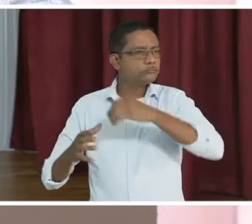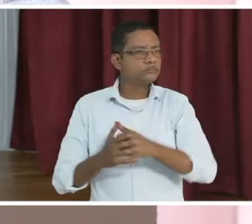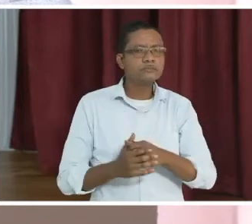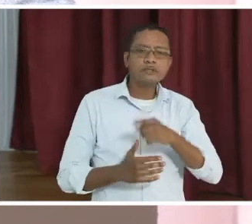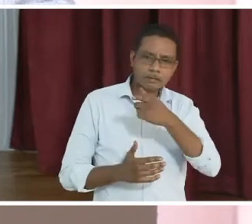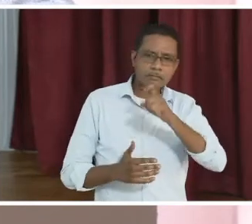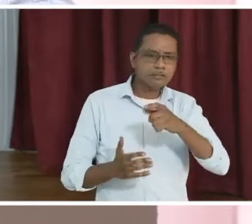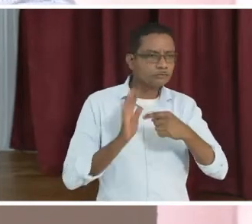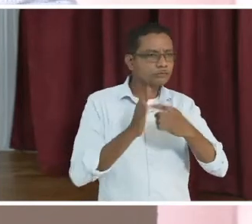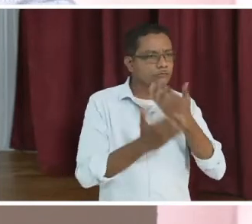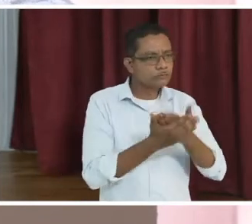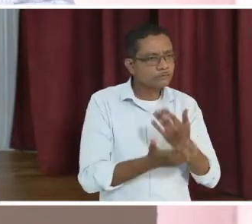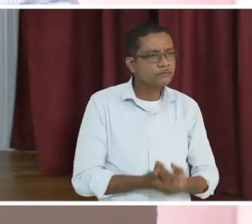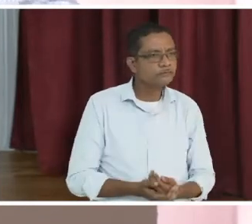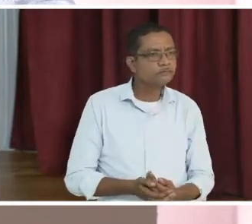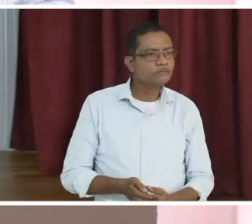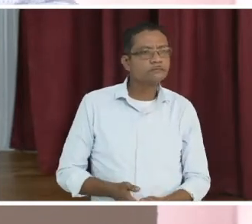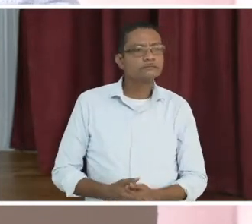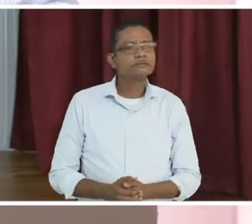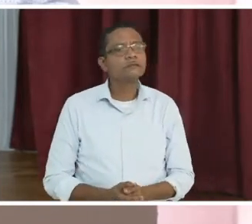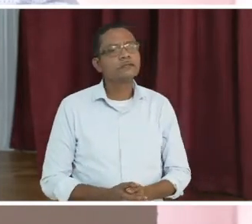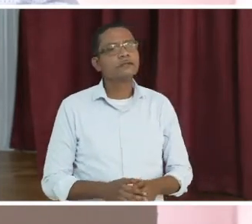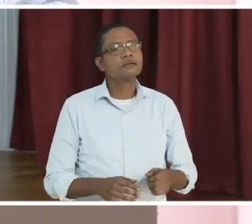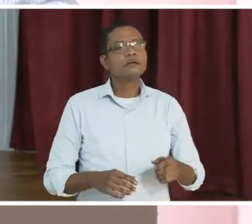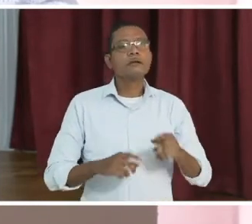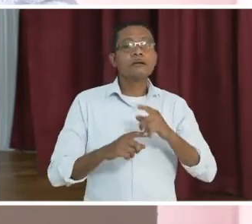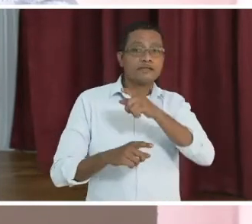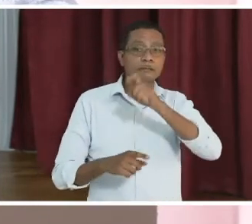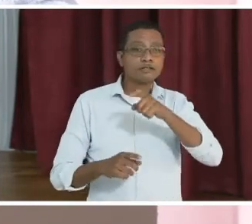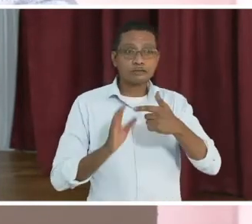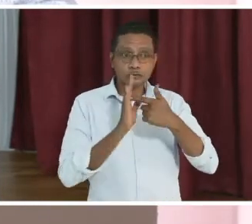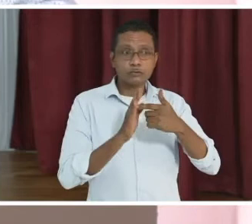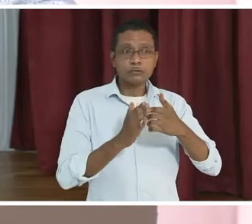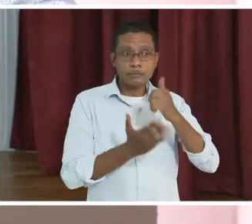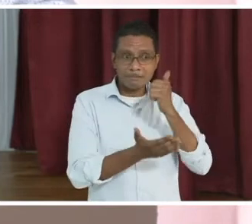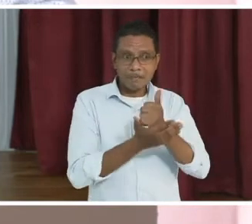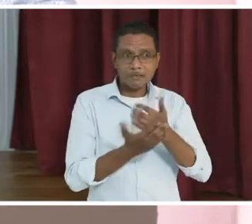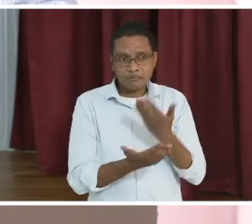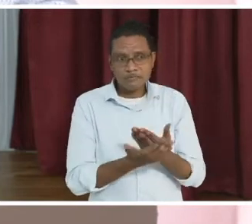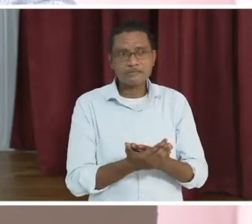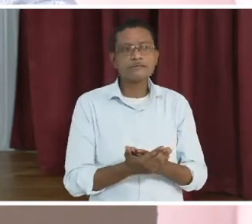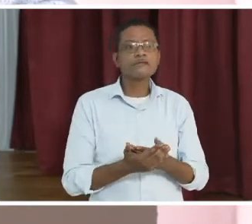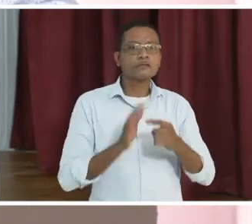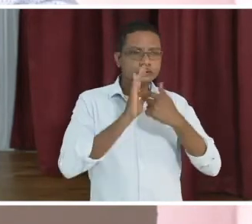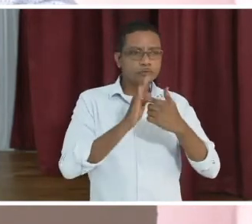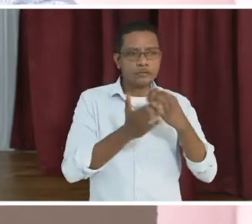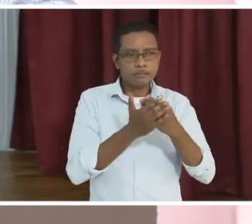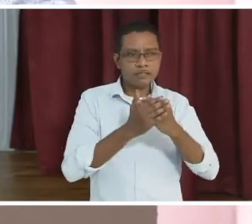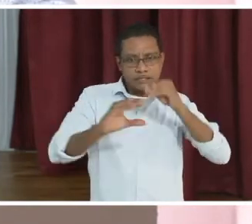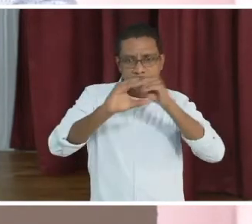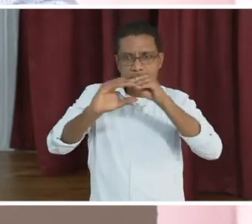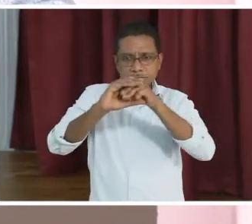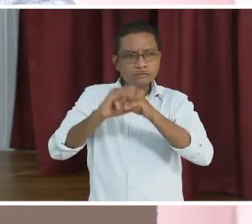deposits to reflect that this is your continuous income coming in. So yes, we look at all categories of employees.